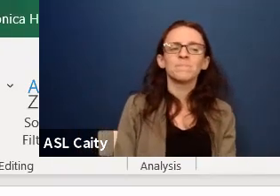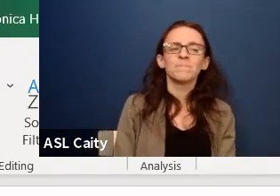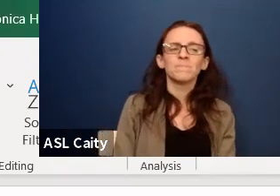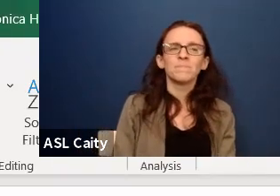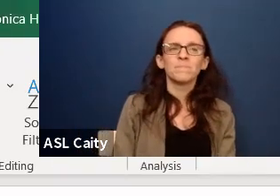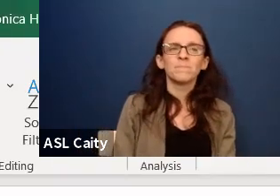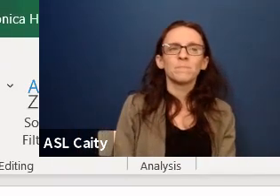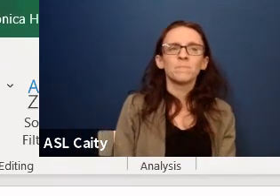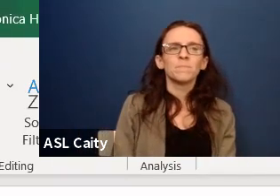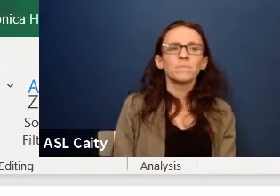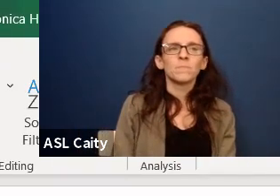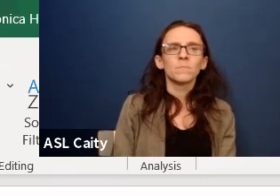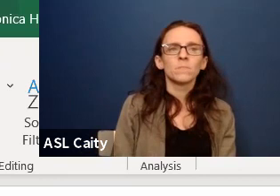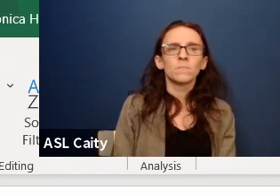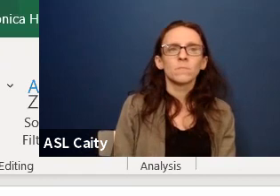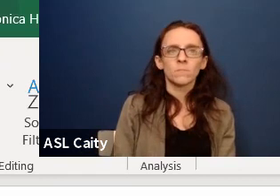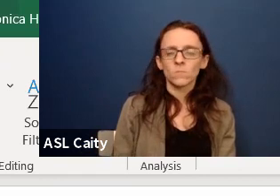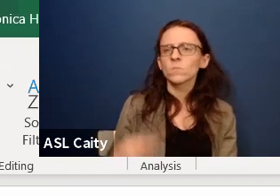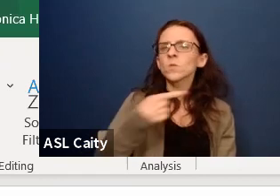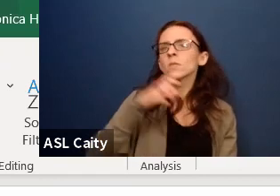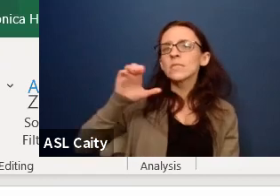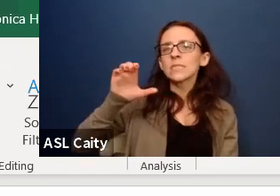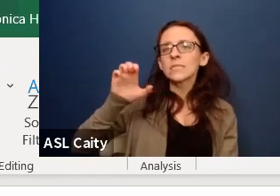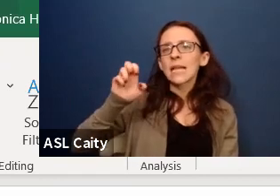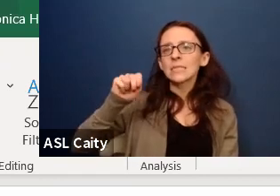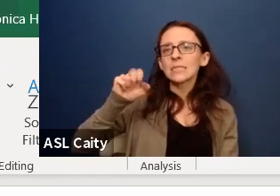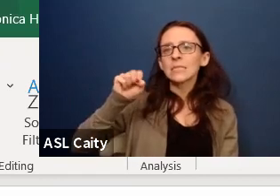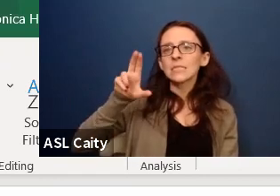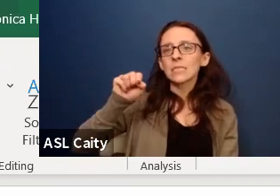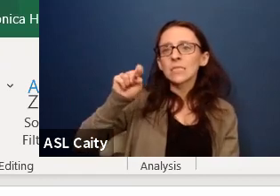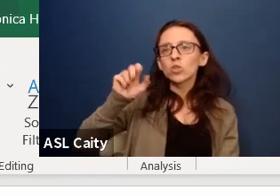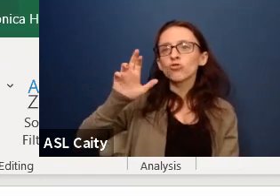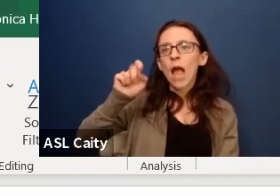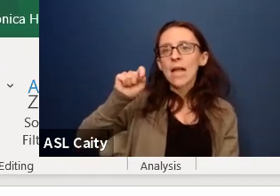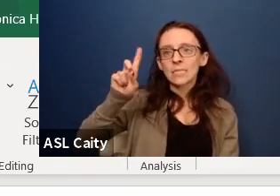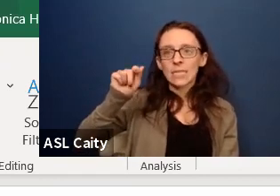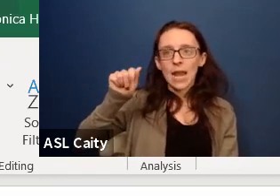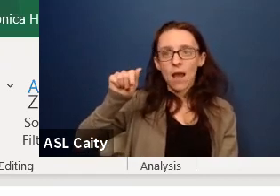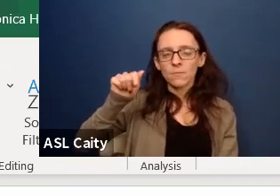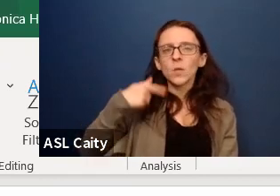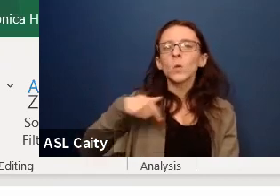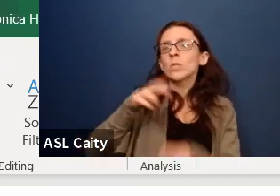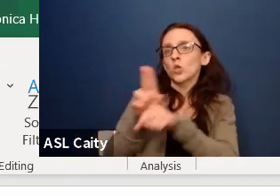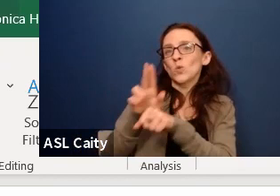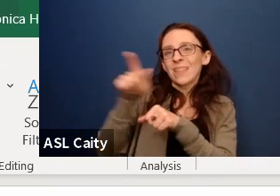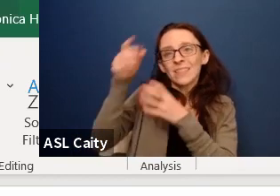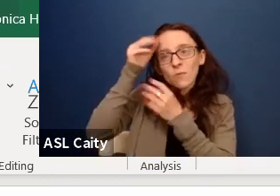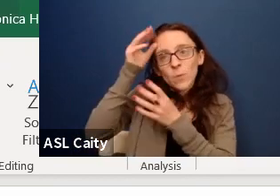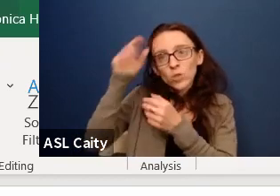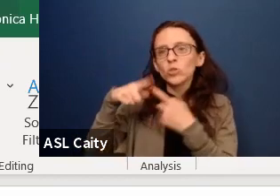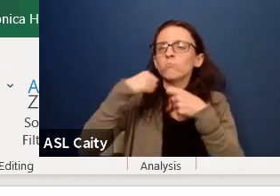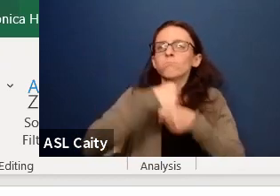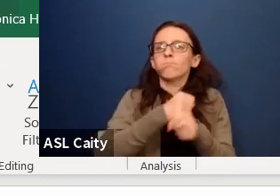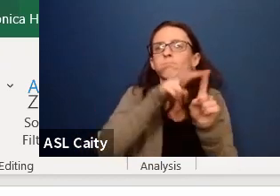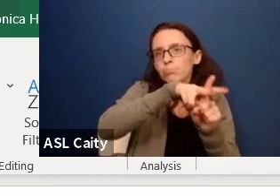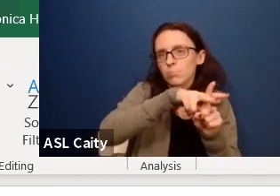So this is census tract data that is used to create the tiers. And